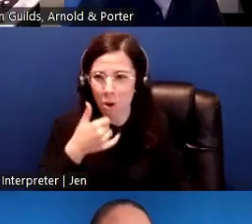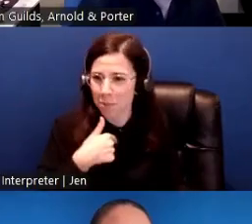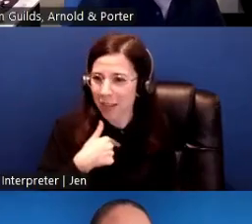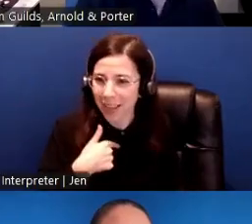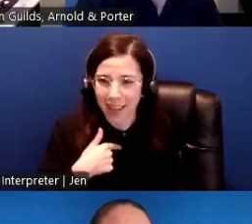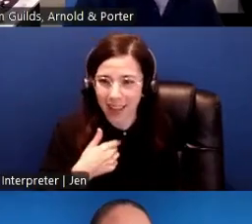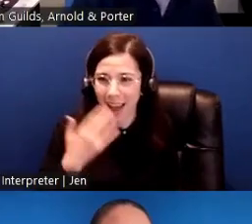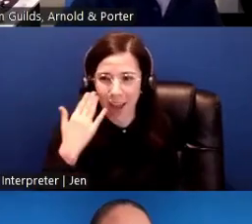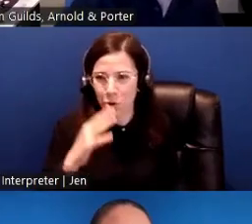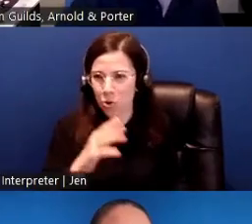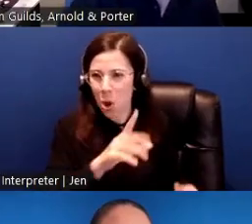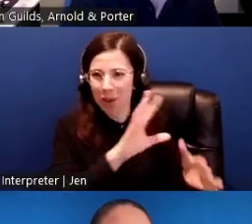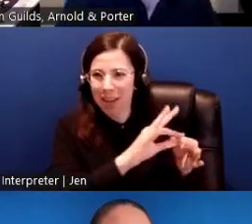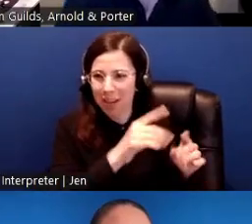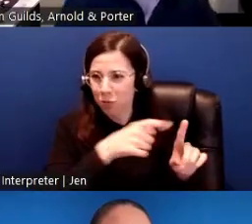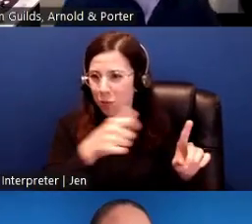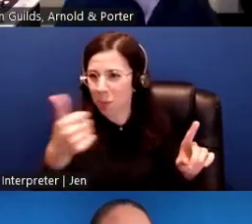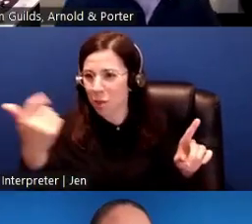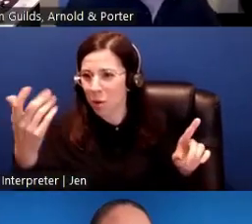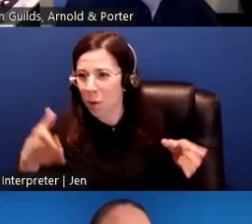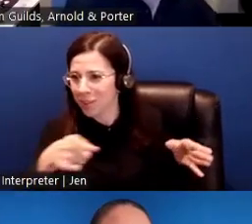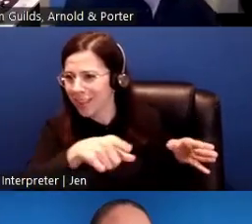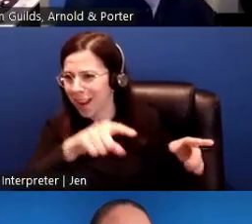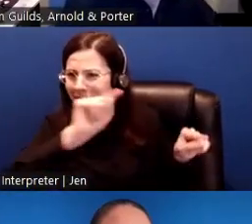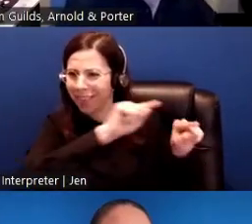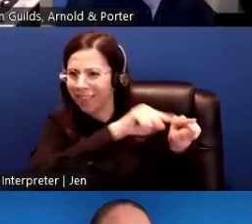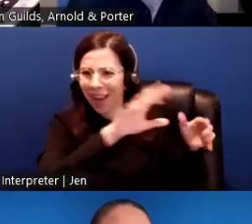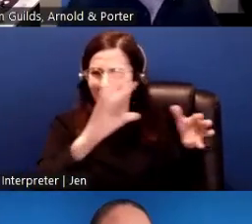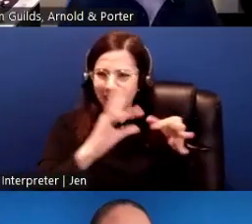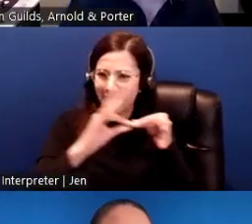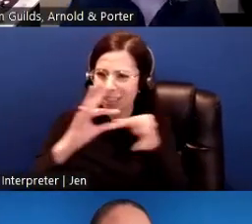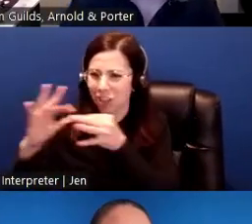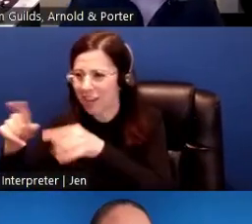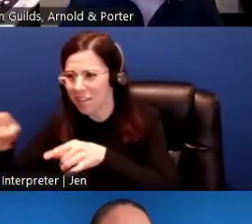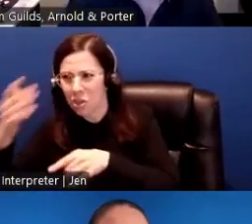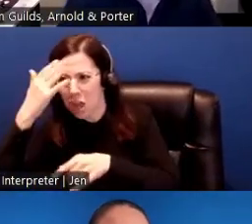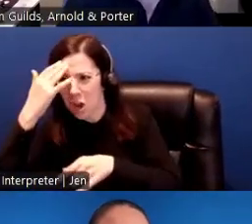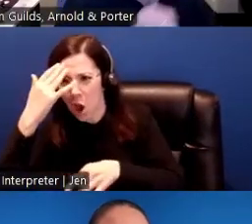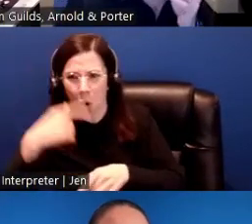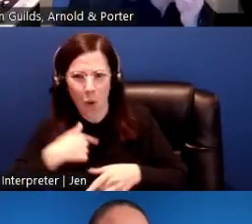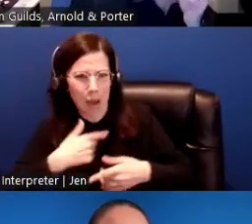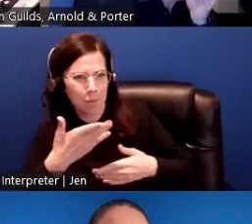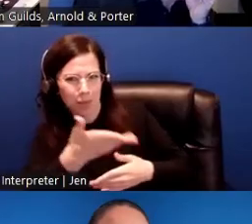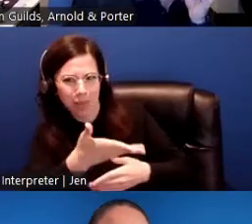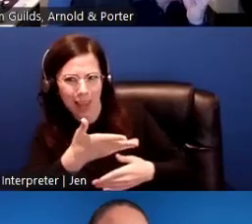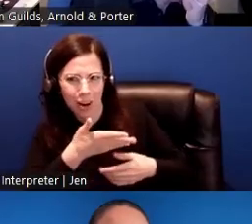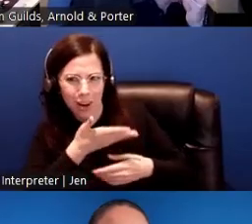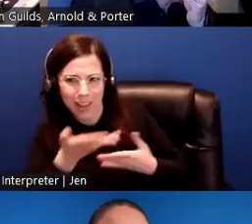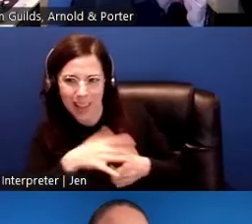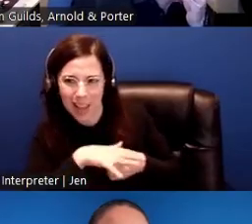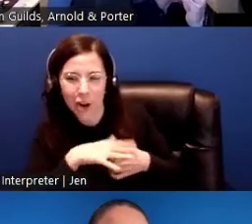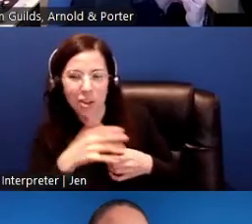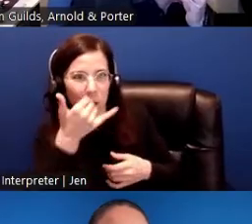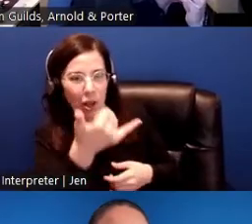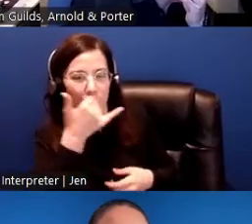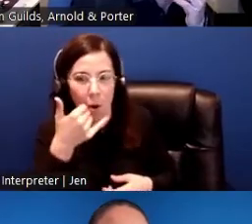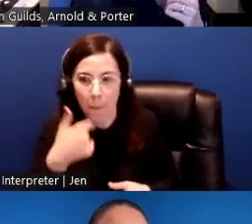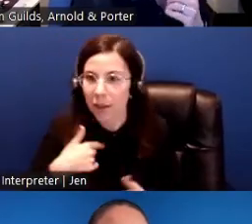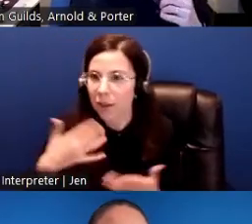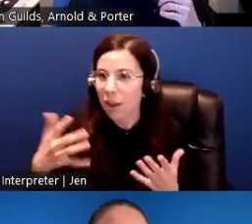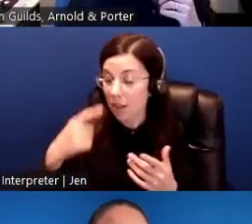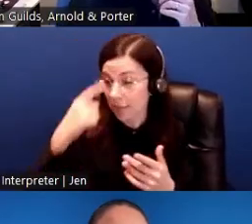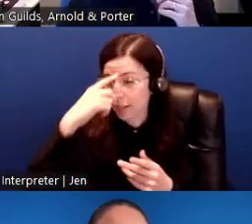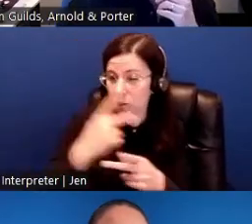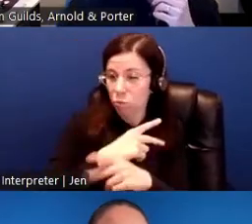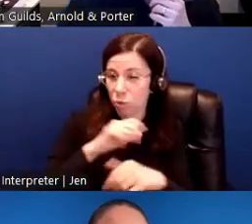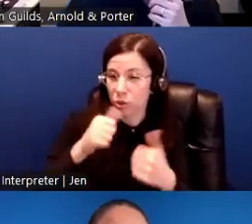called me off the phone, and I'm in the area, and it's, so I think that's one of the biggest challenges. What do you think, Ryan? What do you